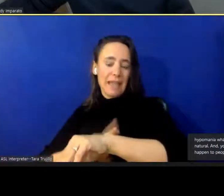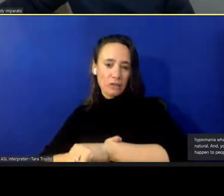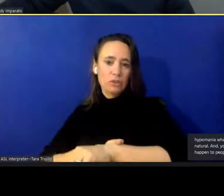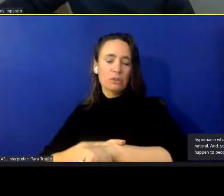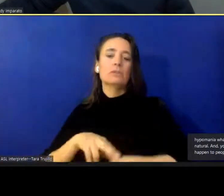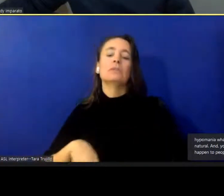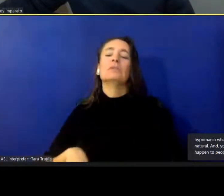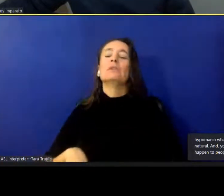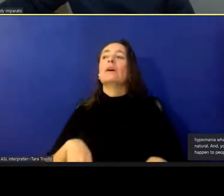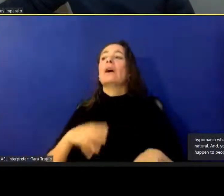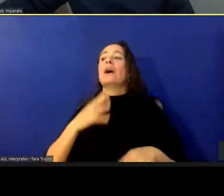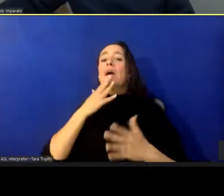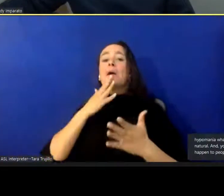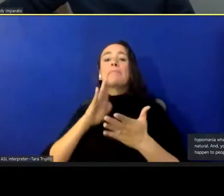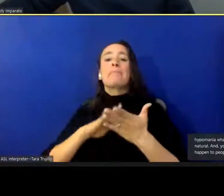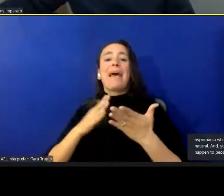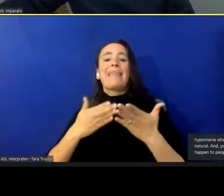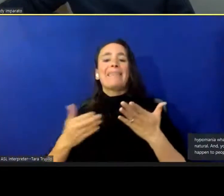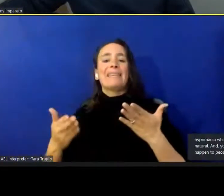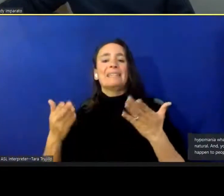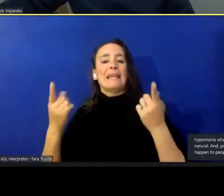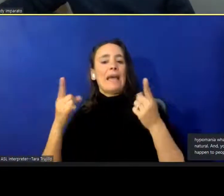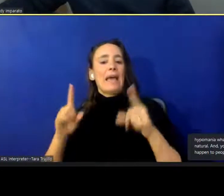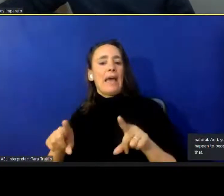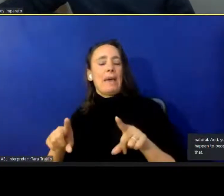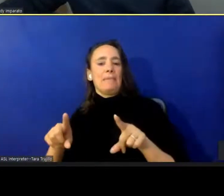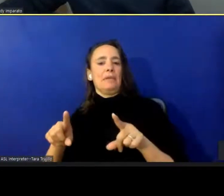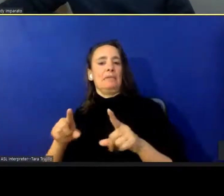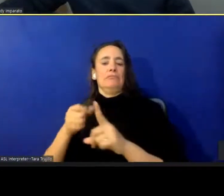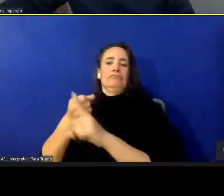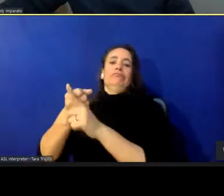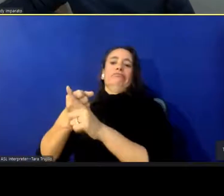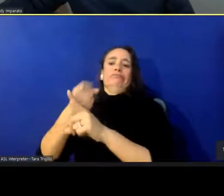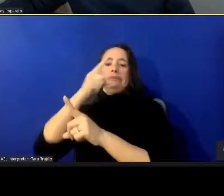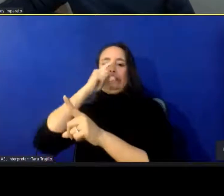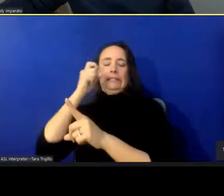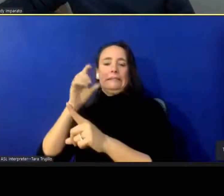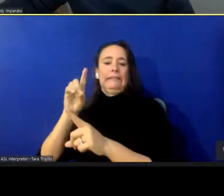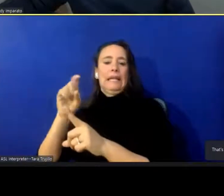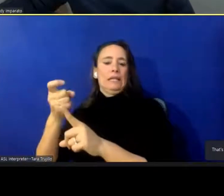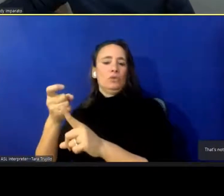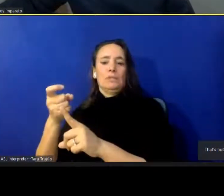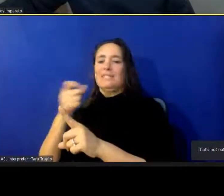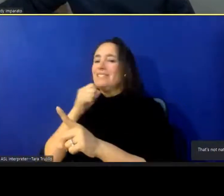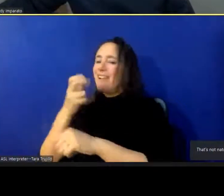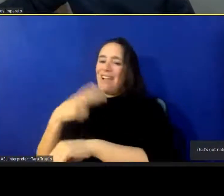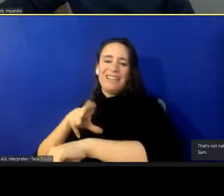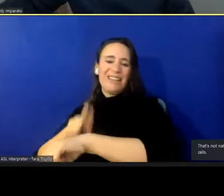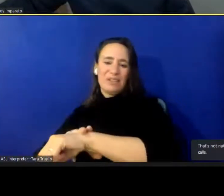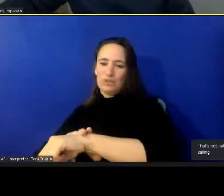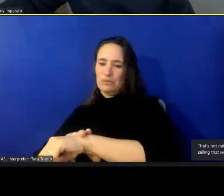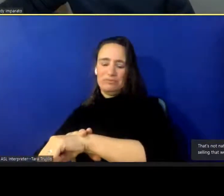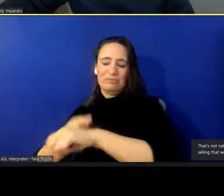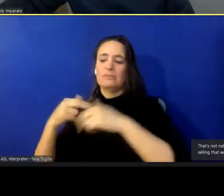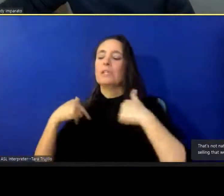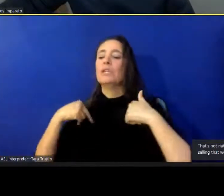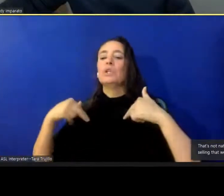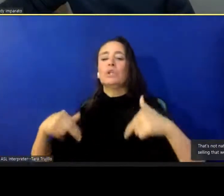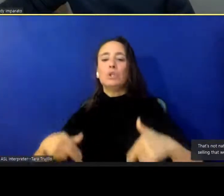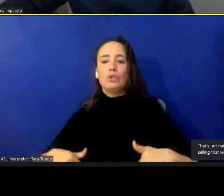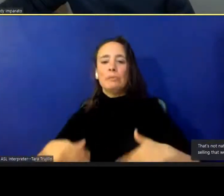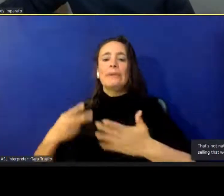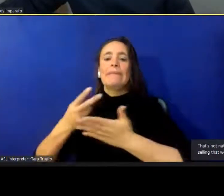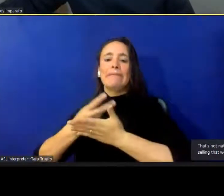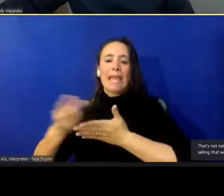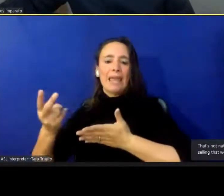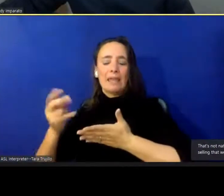people because of their diagnosis, that's not natural. That's kind of human failing, that we can't accept